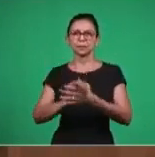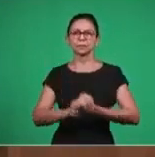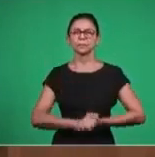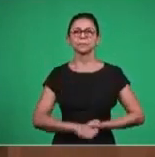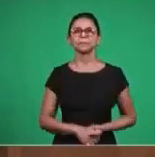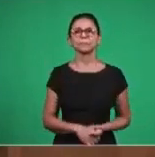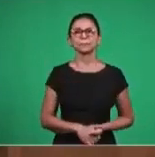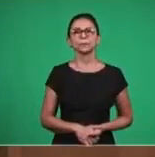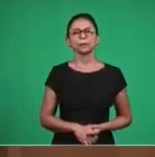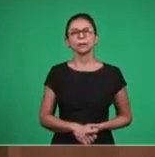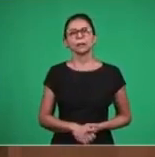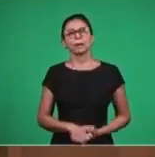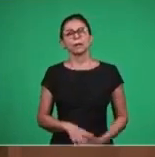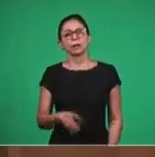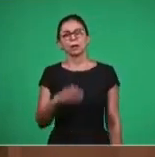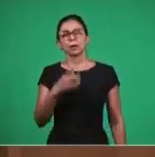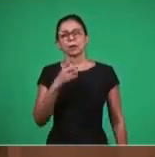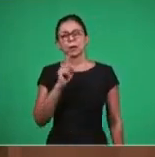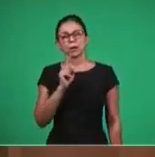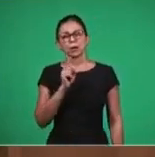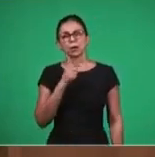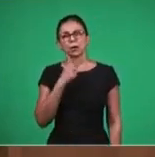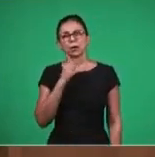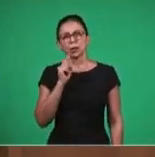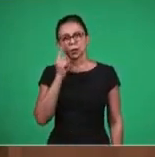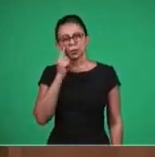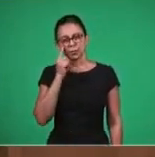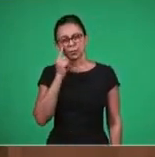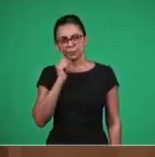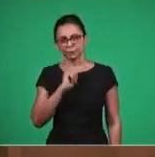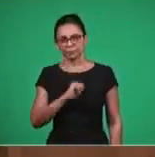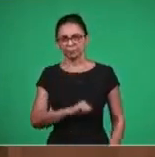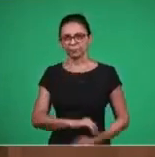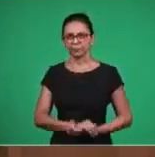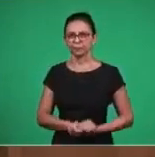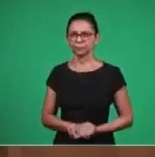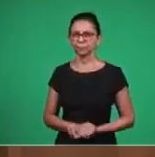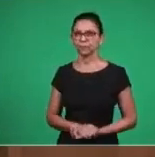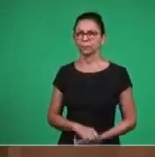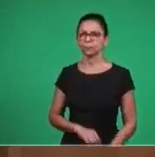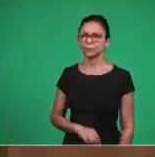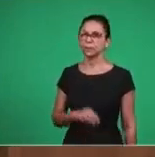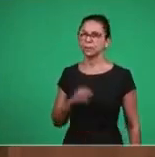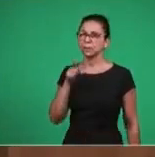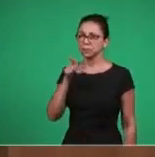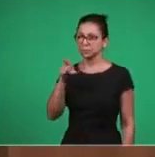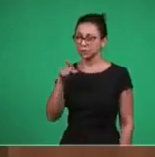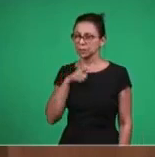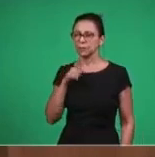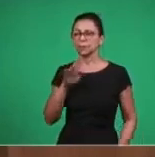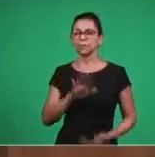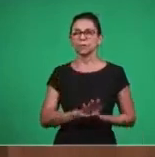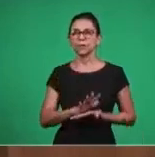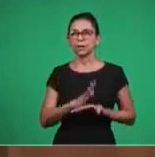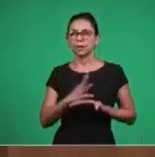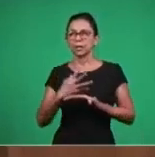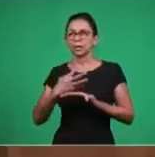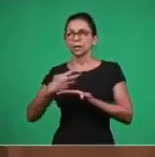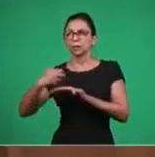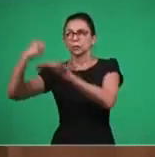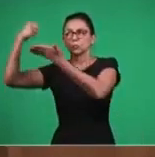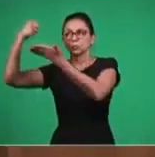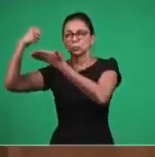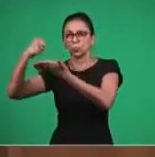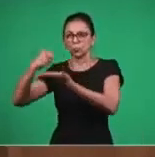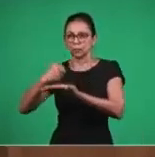blessing, Elijah said, look, you, if you see me going up, you will